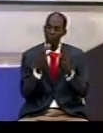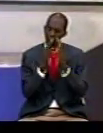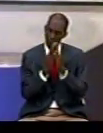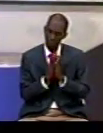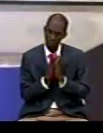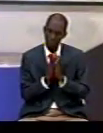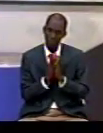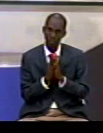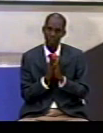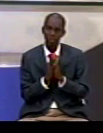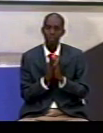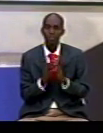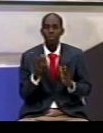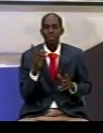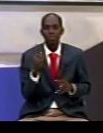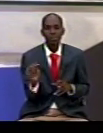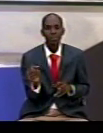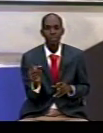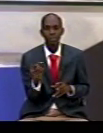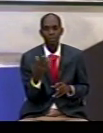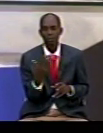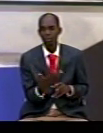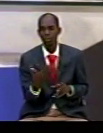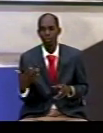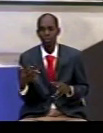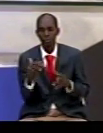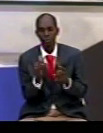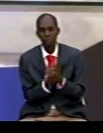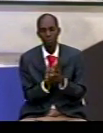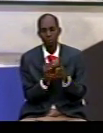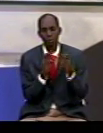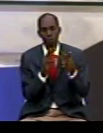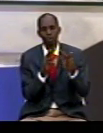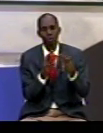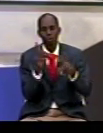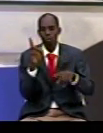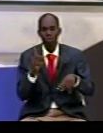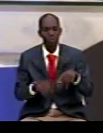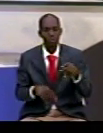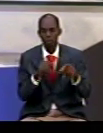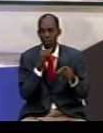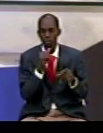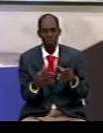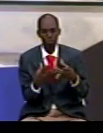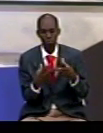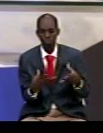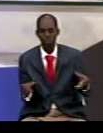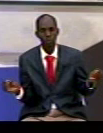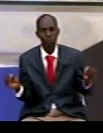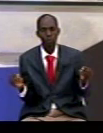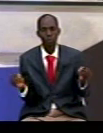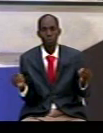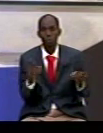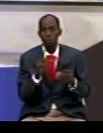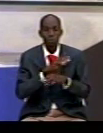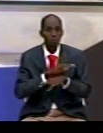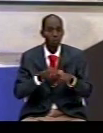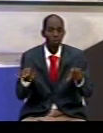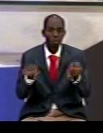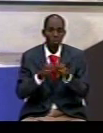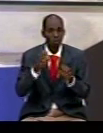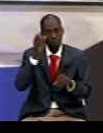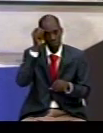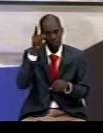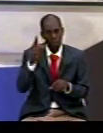knot that appears, you cannot ravel, you cannot untie, you don't even